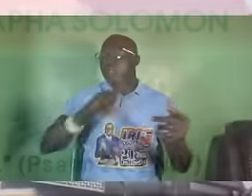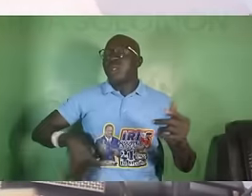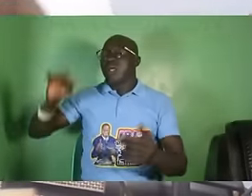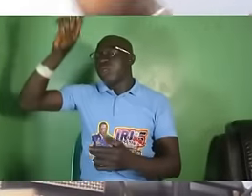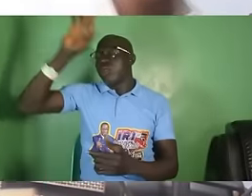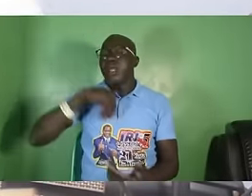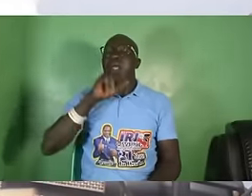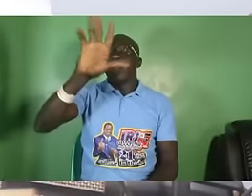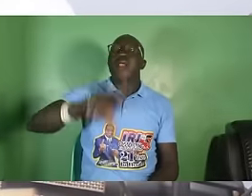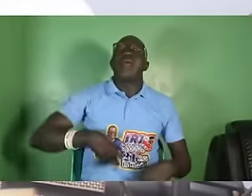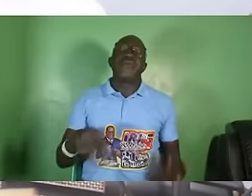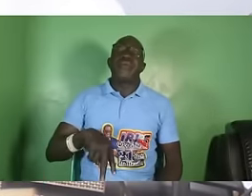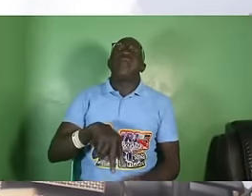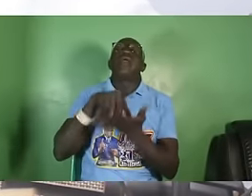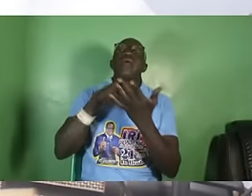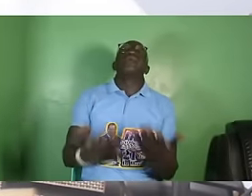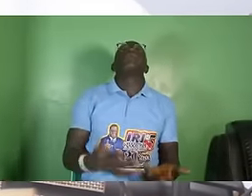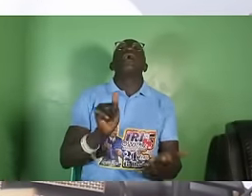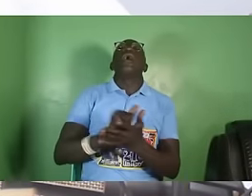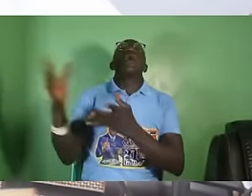I hear it. I did it. Amen.